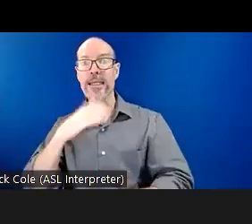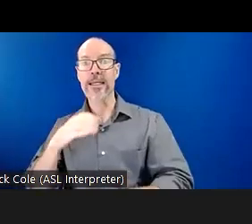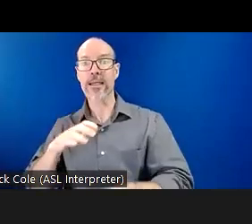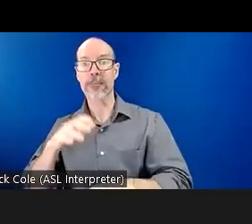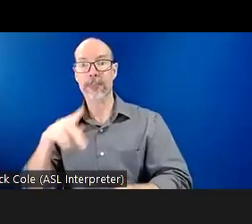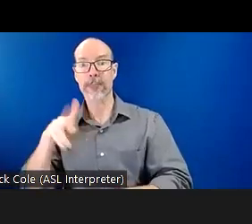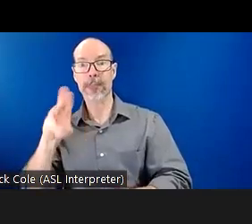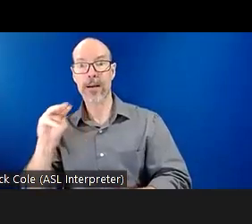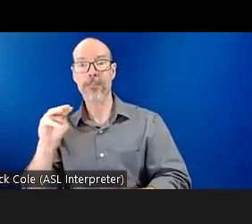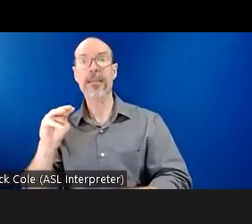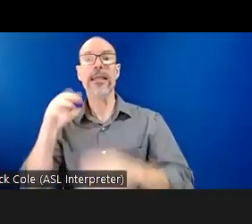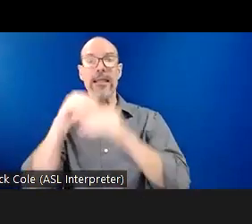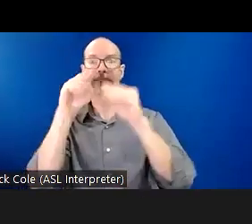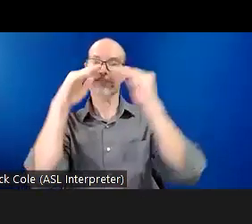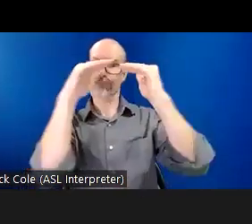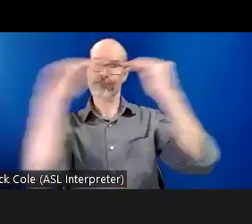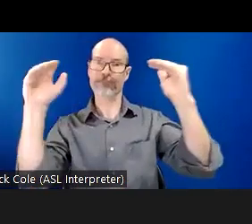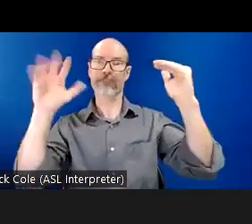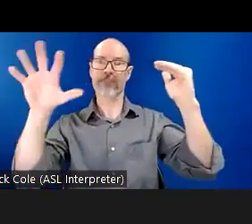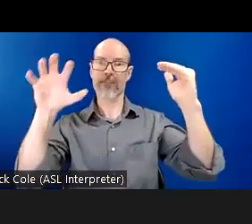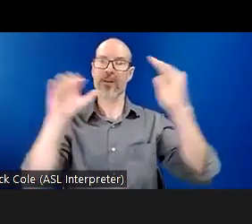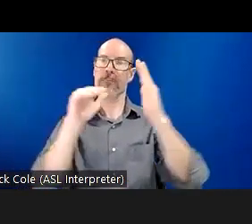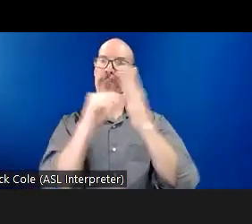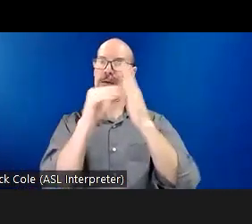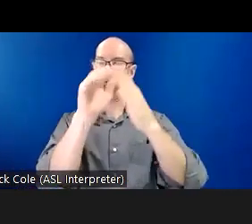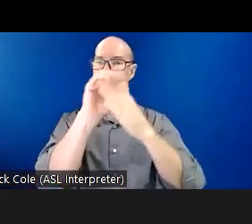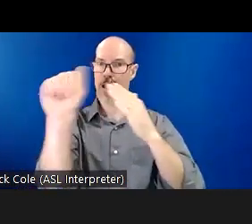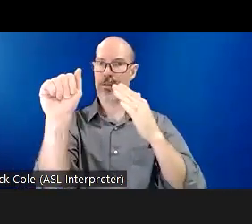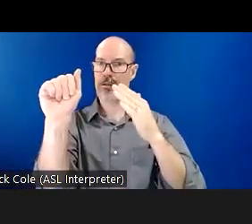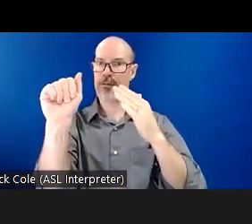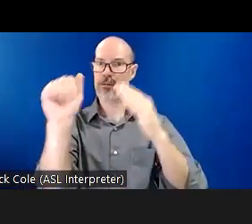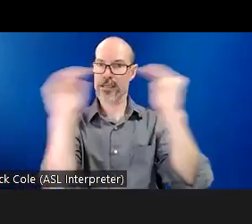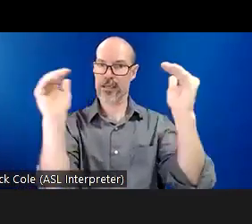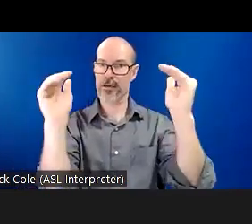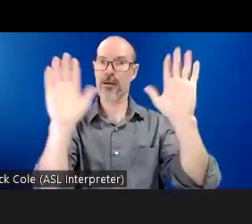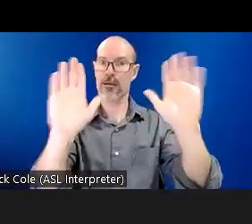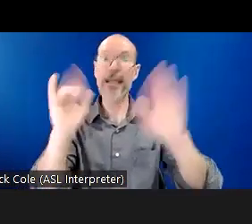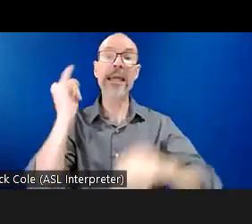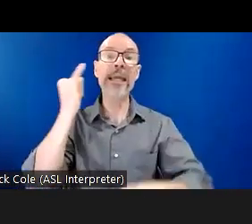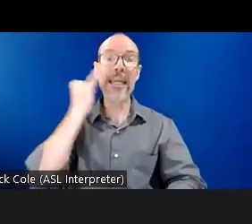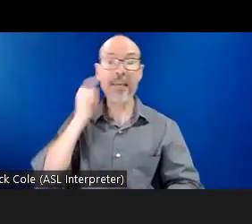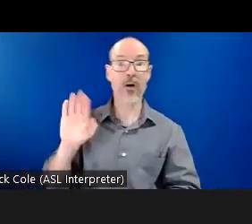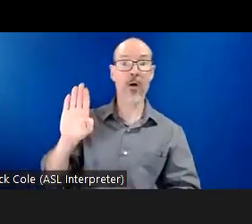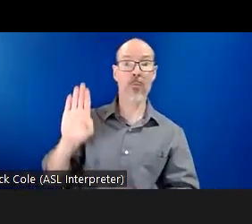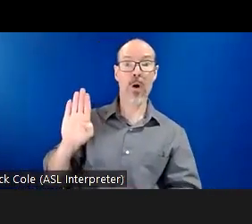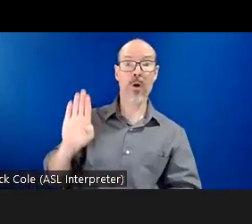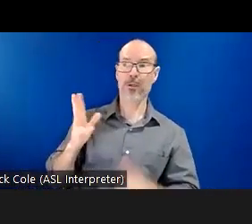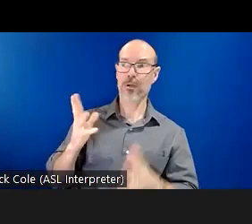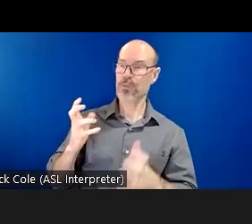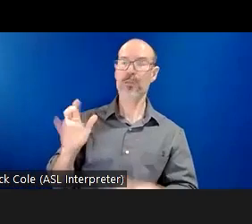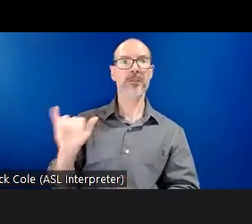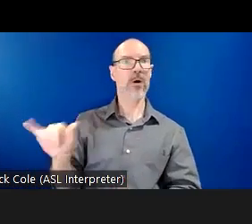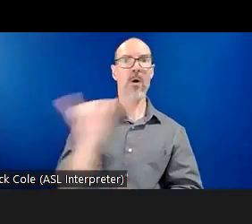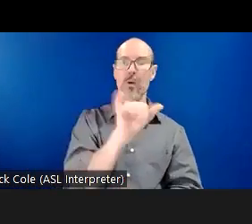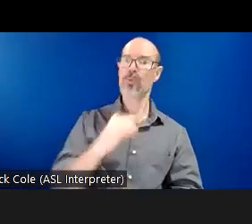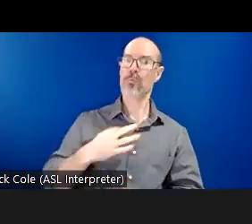for example, the city of Boston decided that they also wanted to apply in that tier, we would be competing against each other.